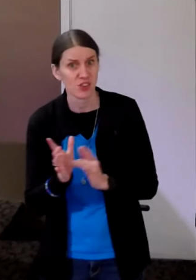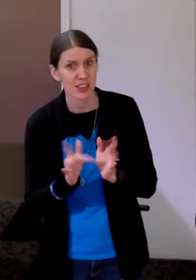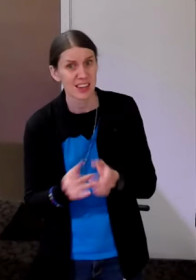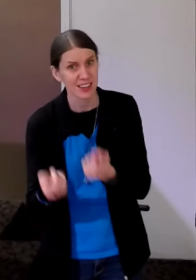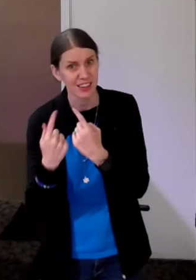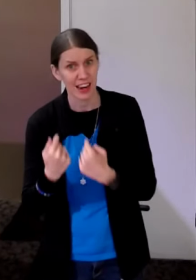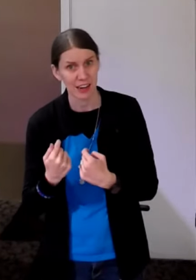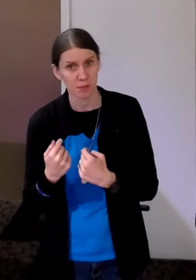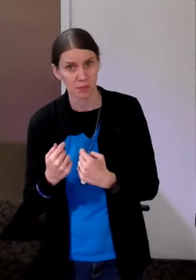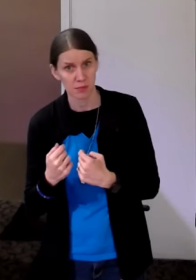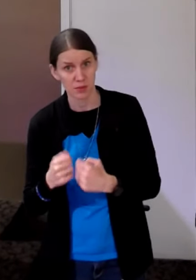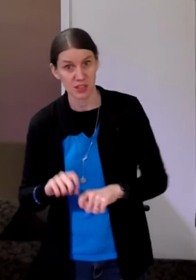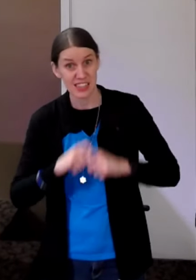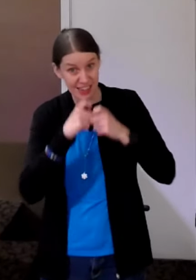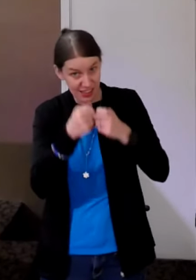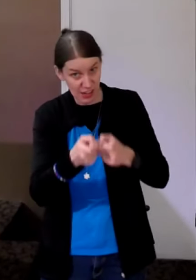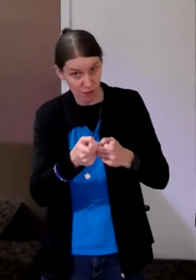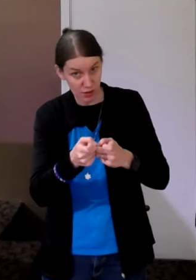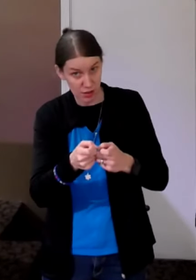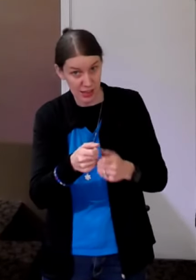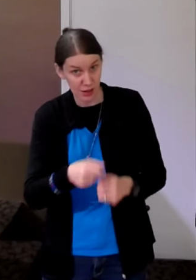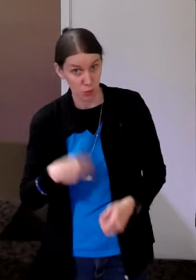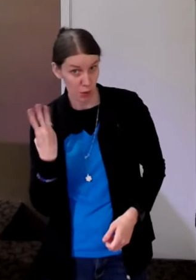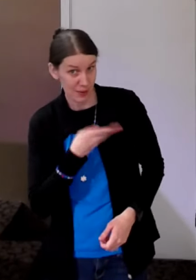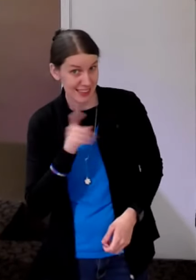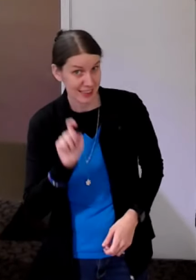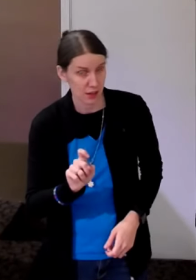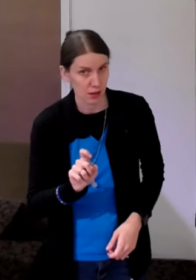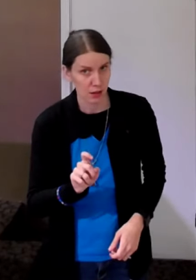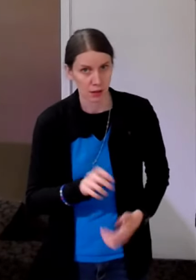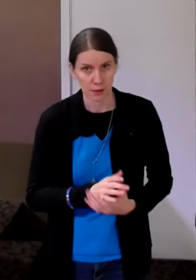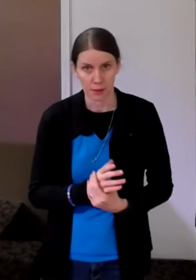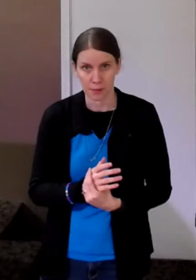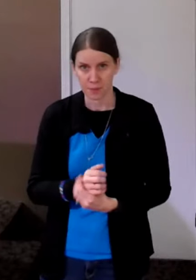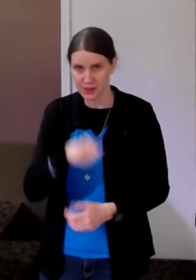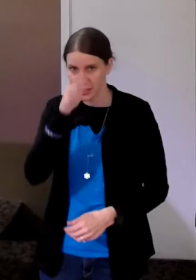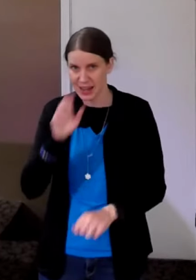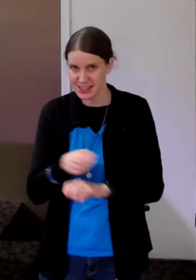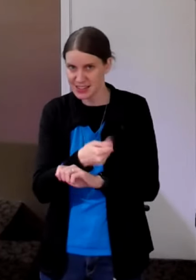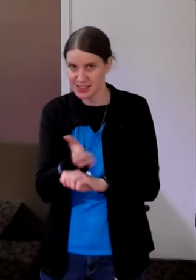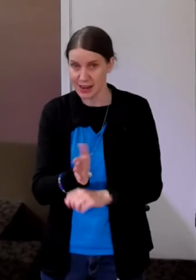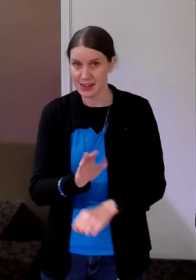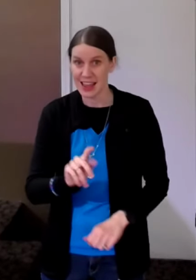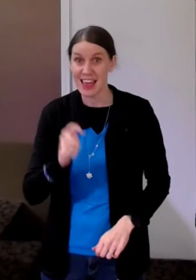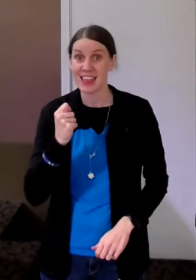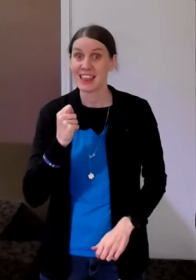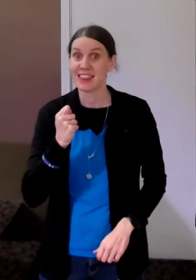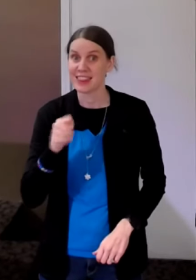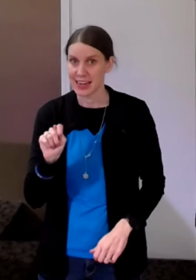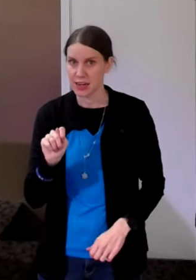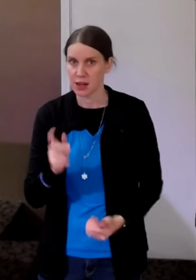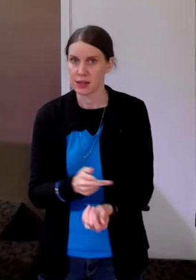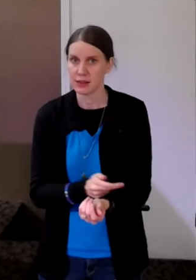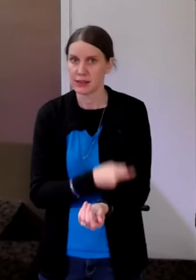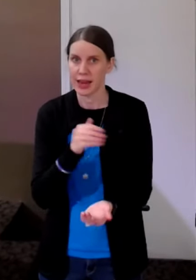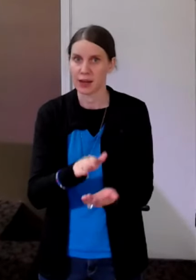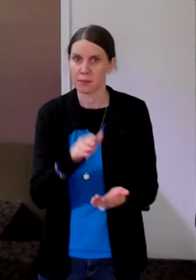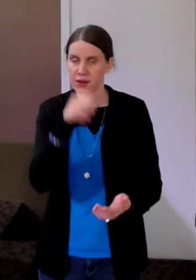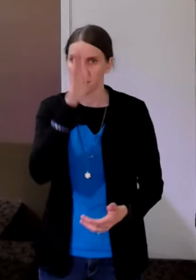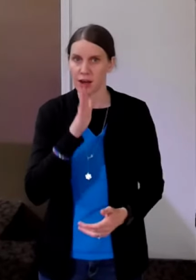and give you everlasting life. God sent the Lamb. He sent a Lamb. Behold, the Lamb of